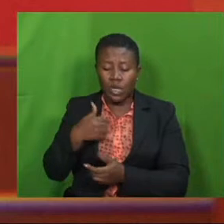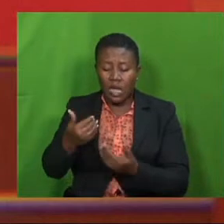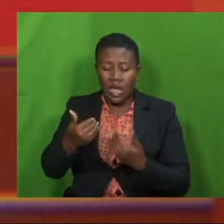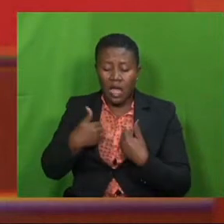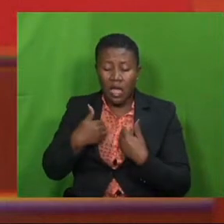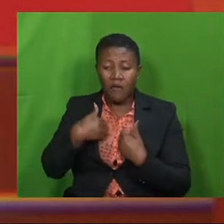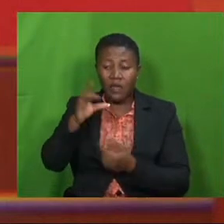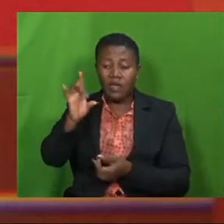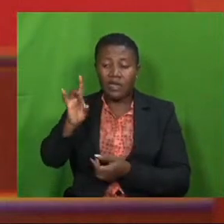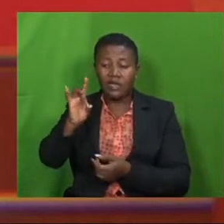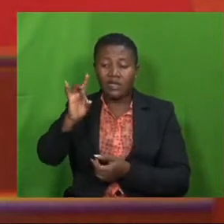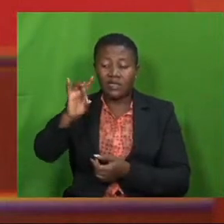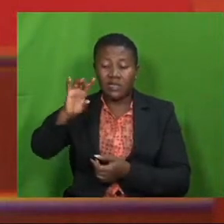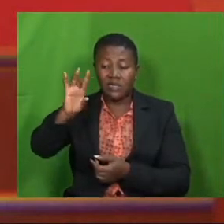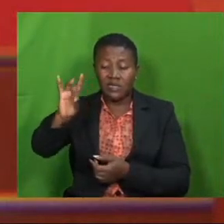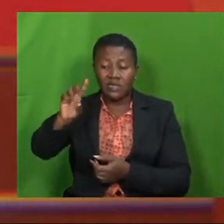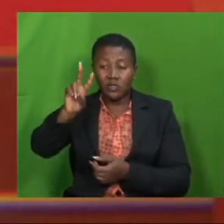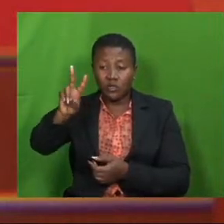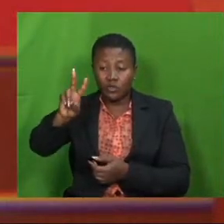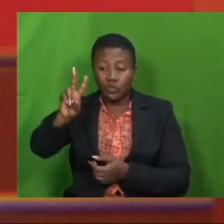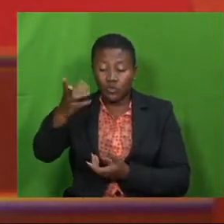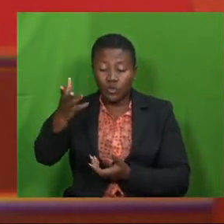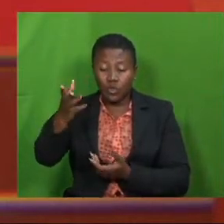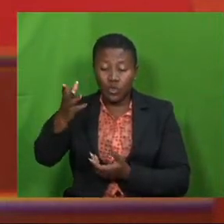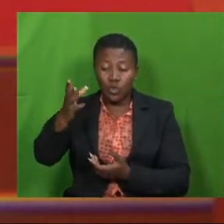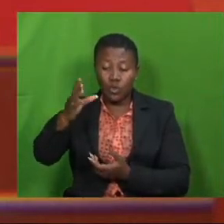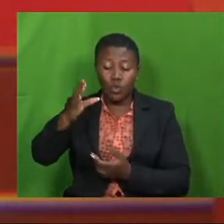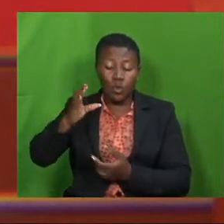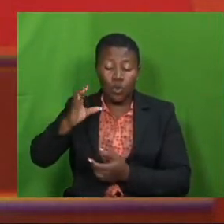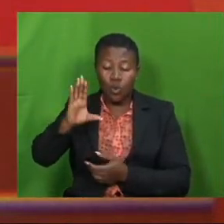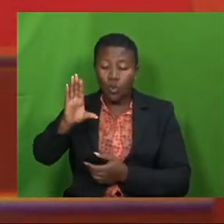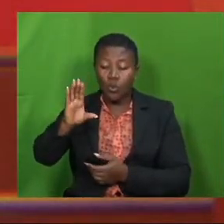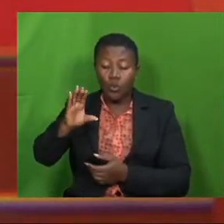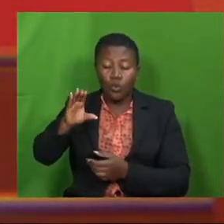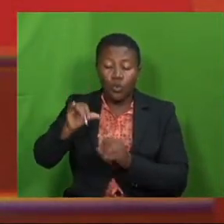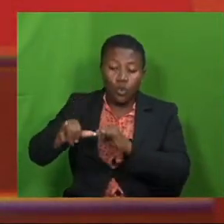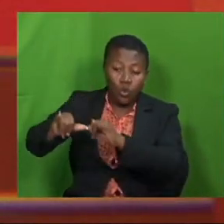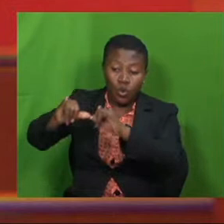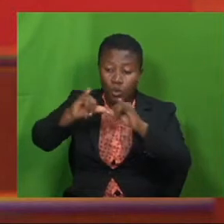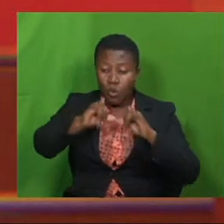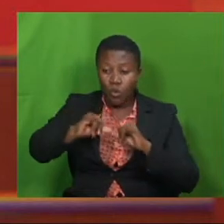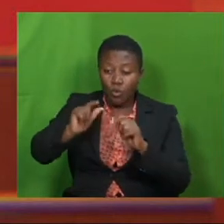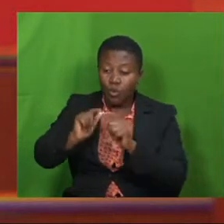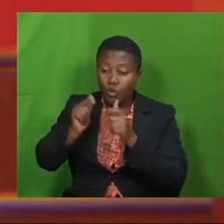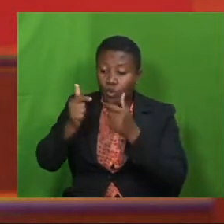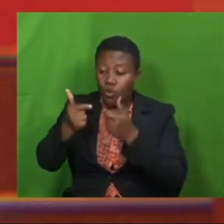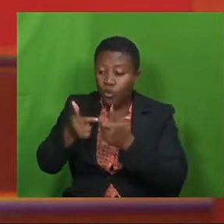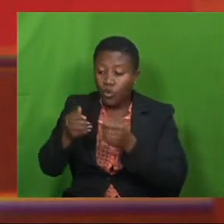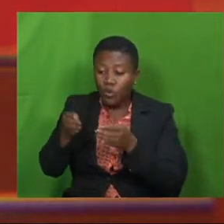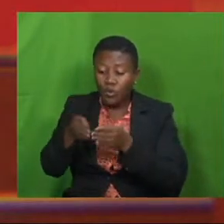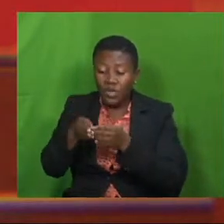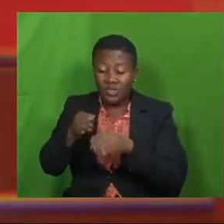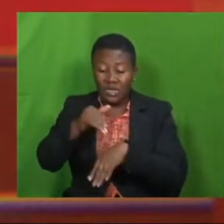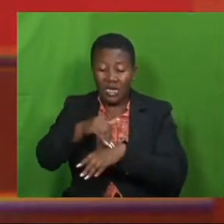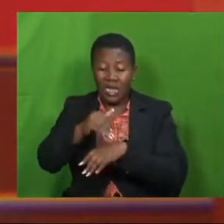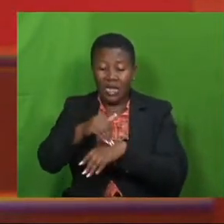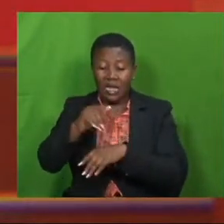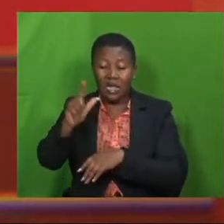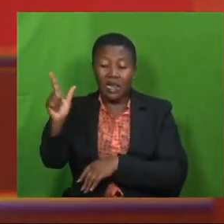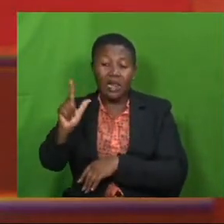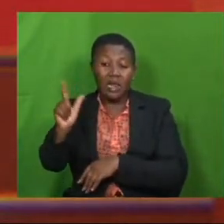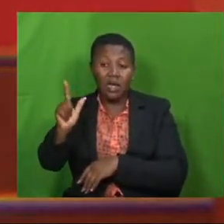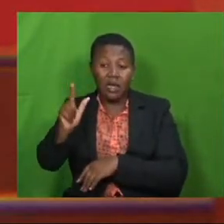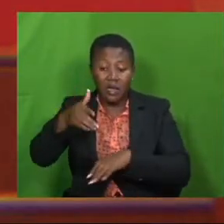the Commonwealth Parliamentary Association African Region at the Labadi Beach Hotel